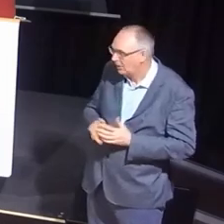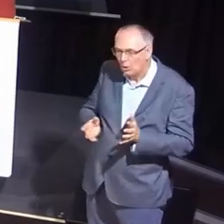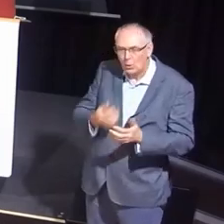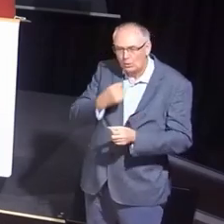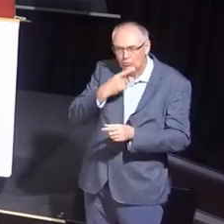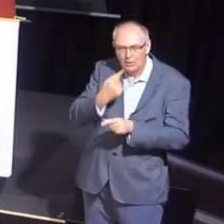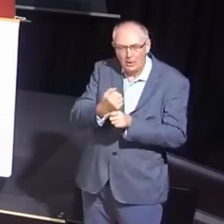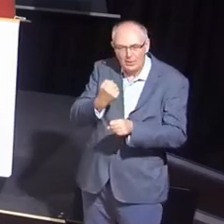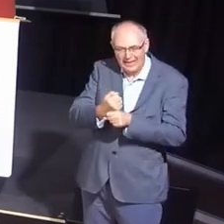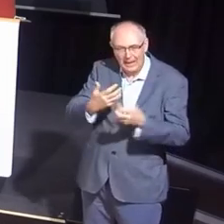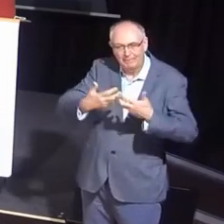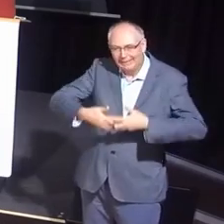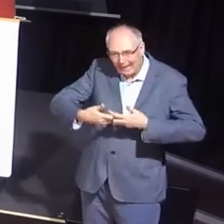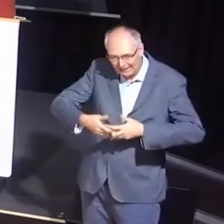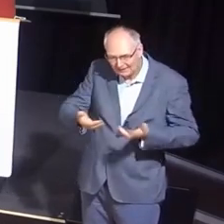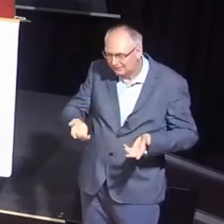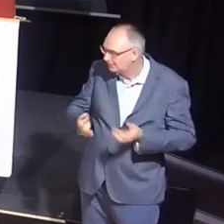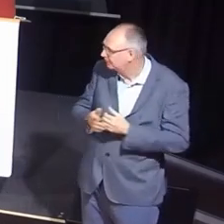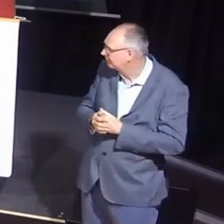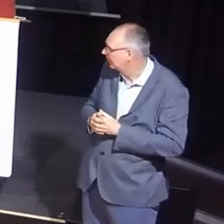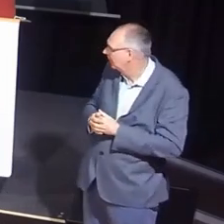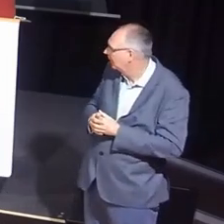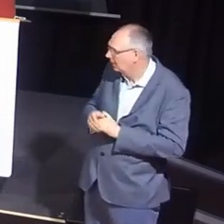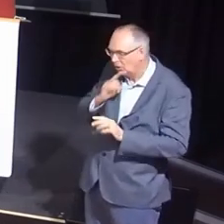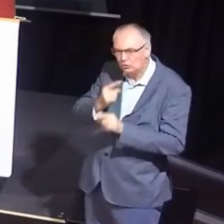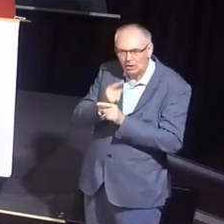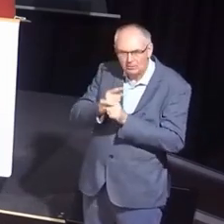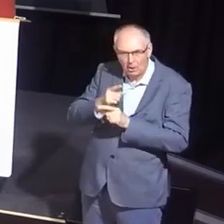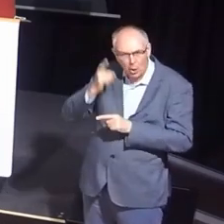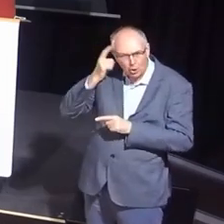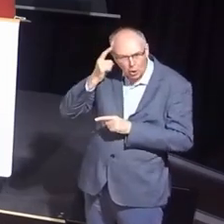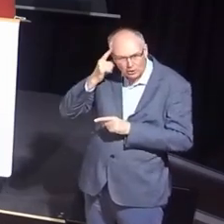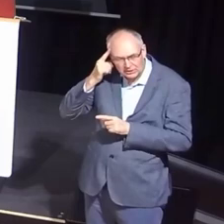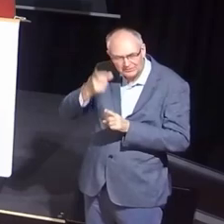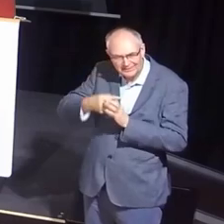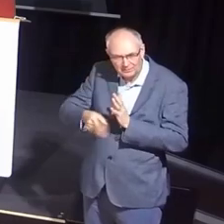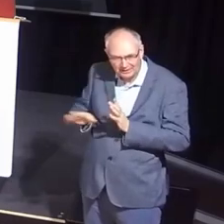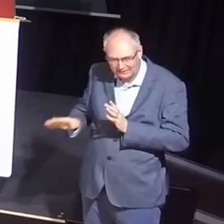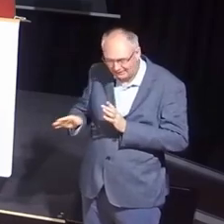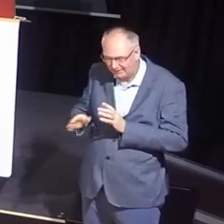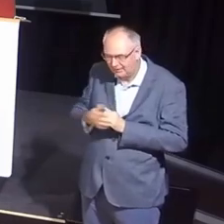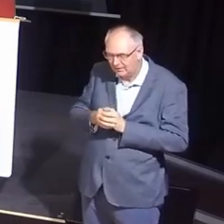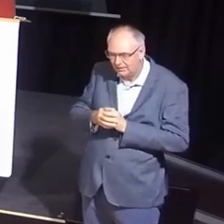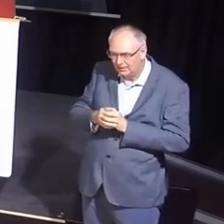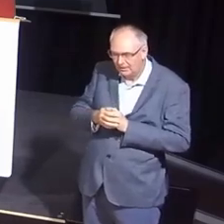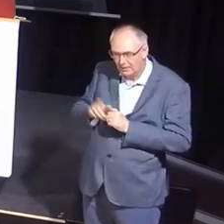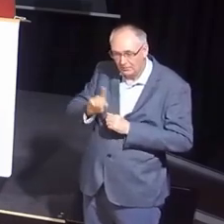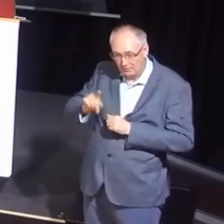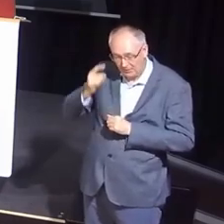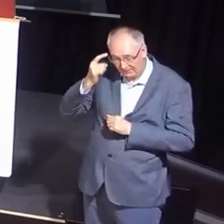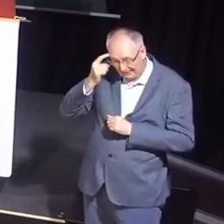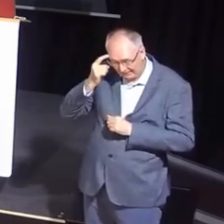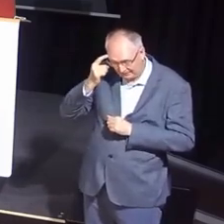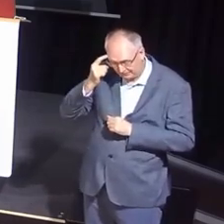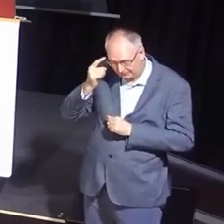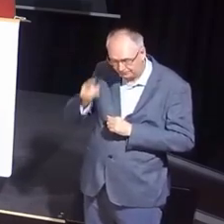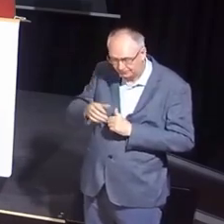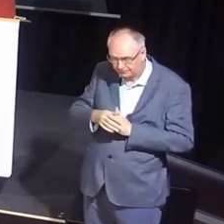mechanics, sometimes when we talk about cognitive disabilities, people find it interesting that when